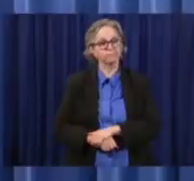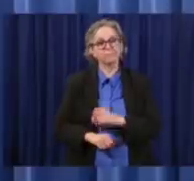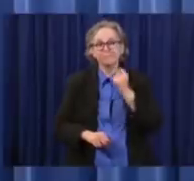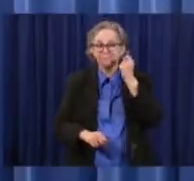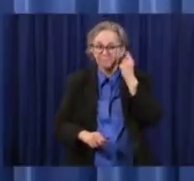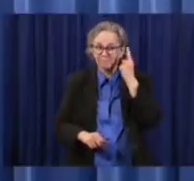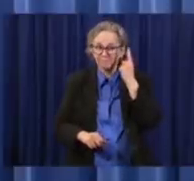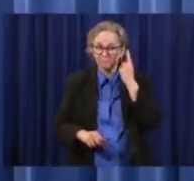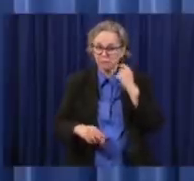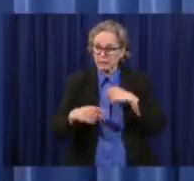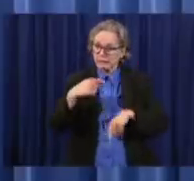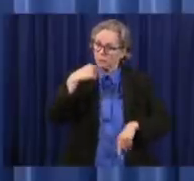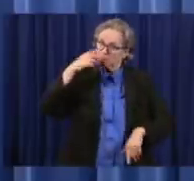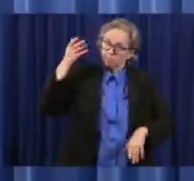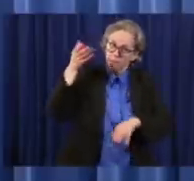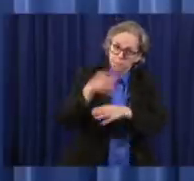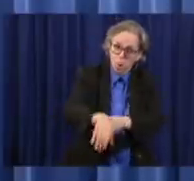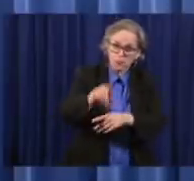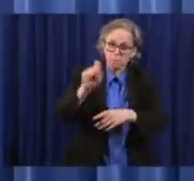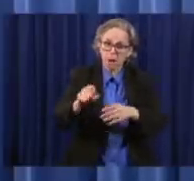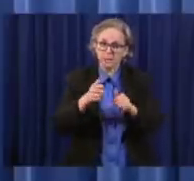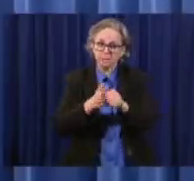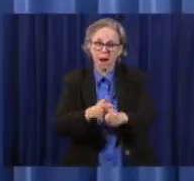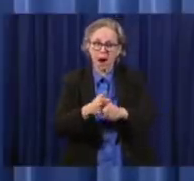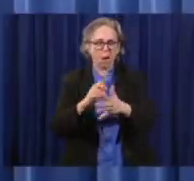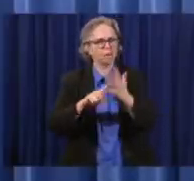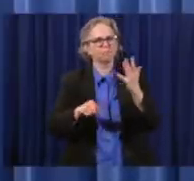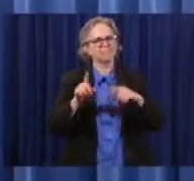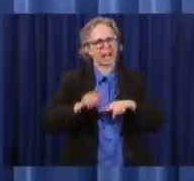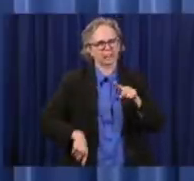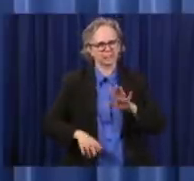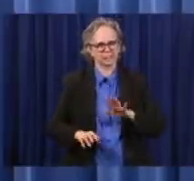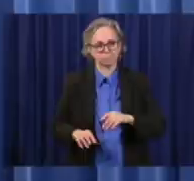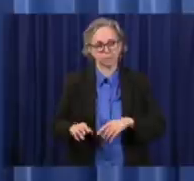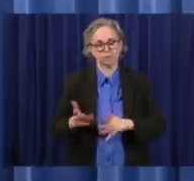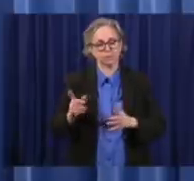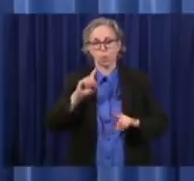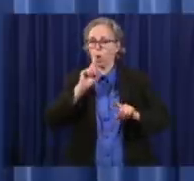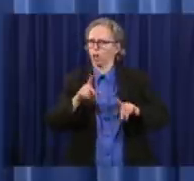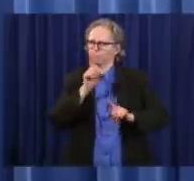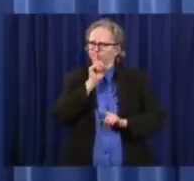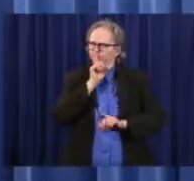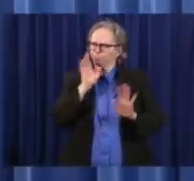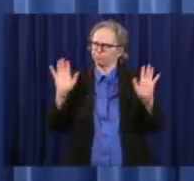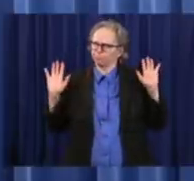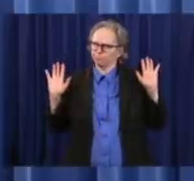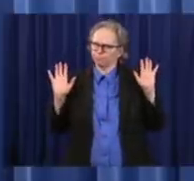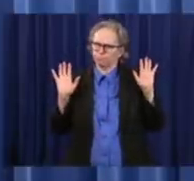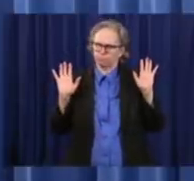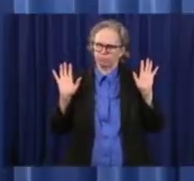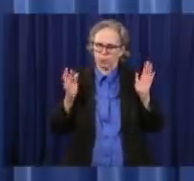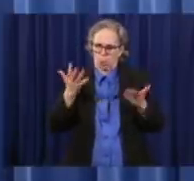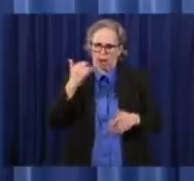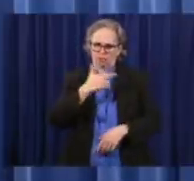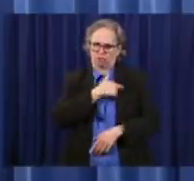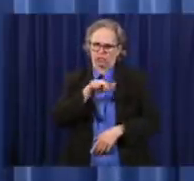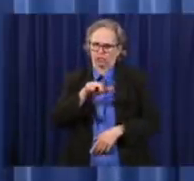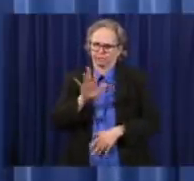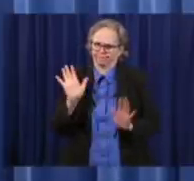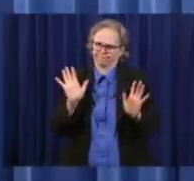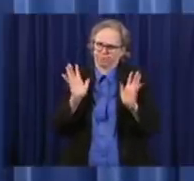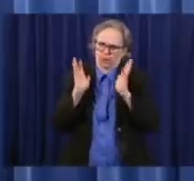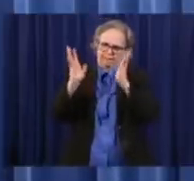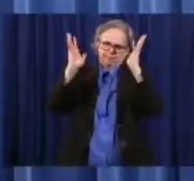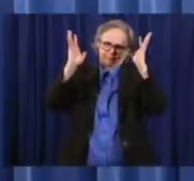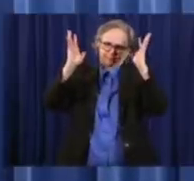to do. We're not going to issue any order. It's a free exercise of religion, as far as I'm concerned.